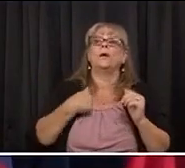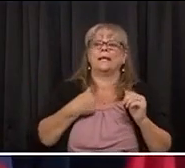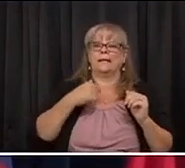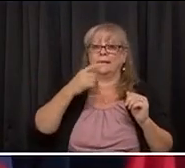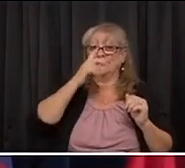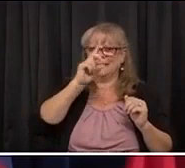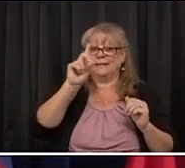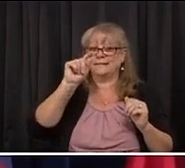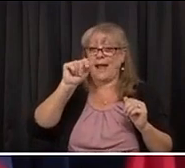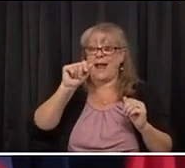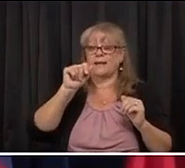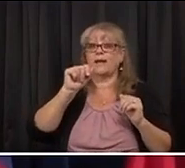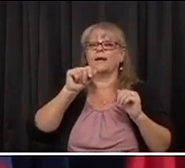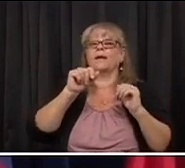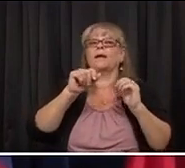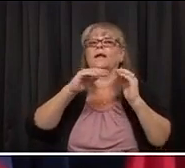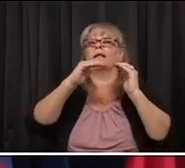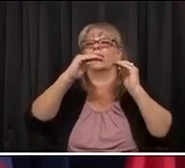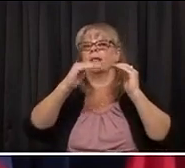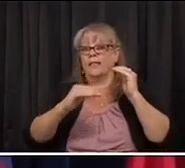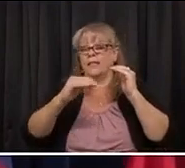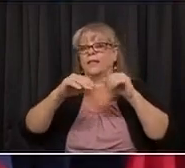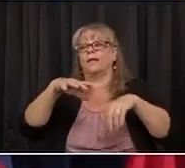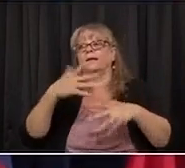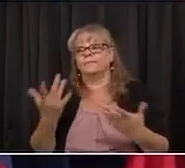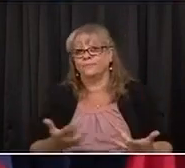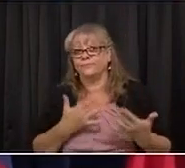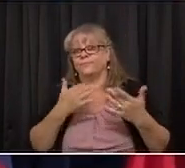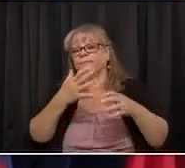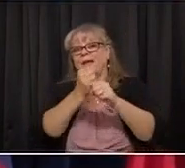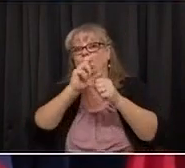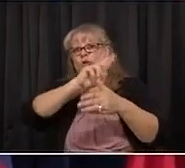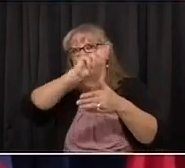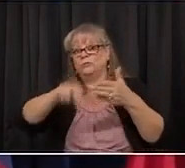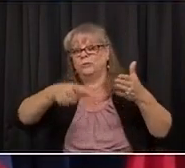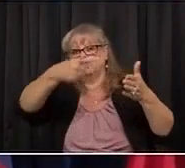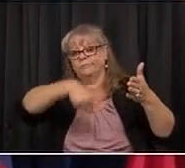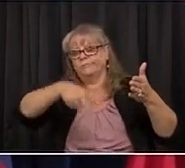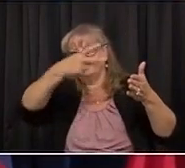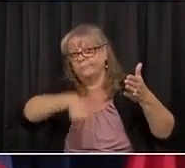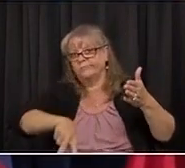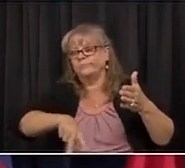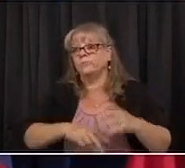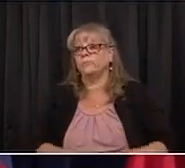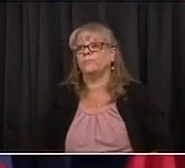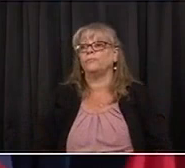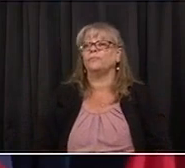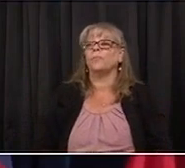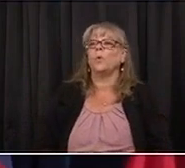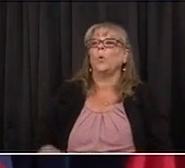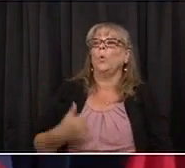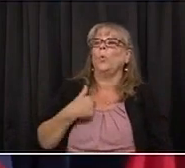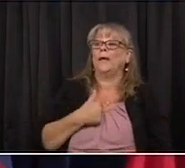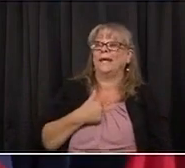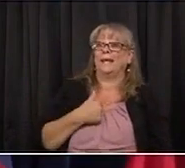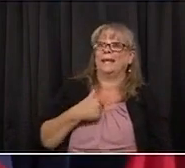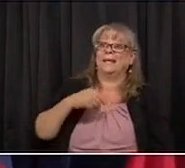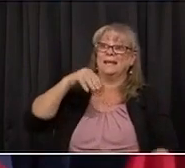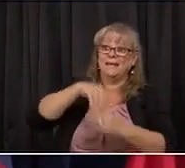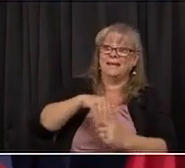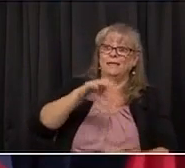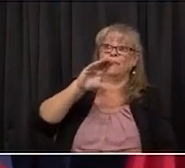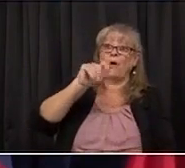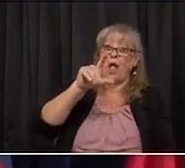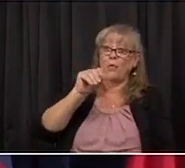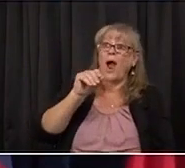right? Now, some tests, we still are turning around tests in 2 or 3 days in our state, by the way. I mean, the state lab